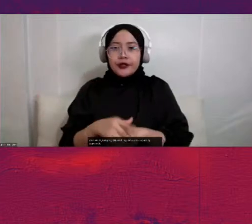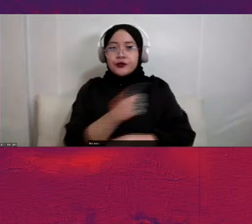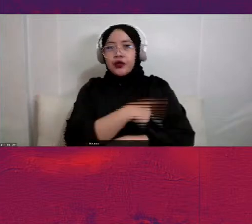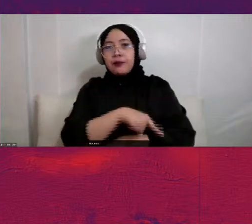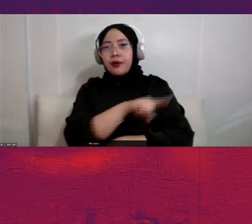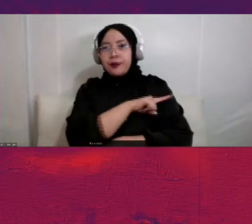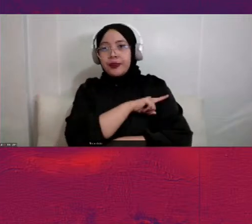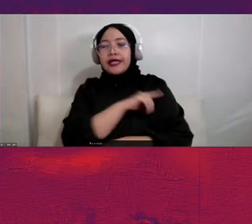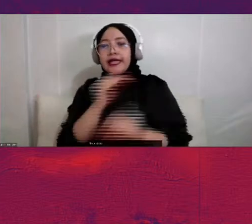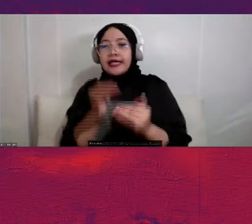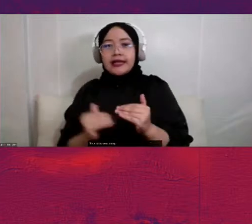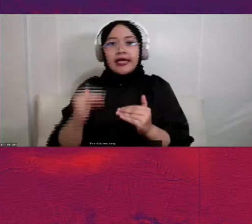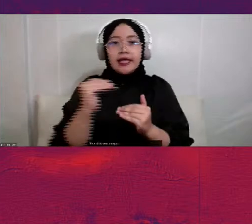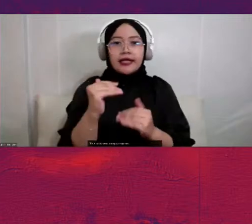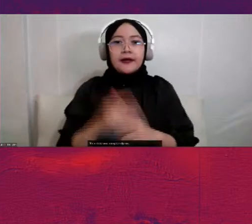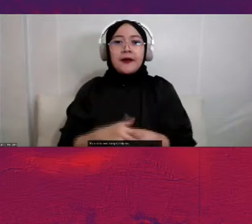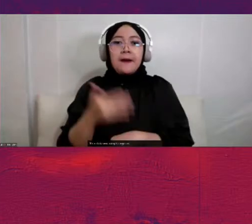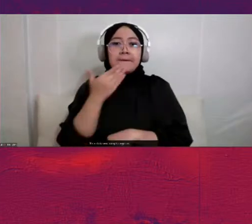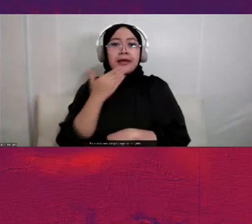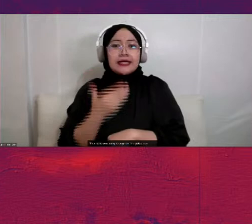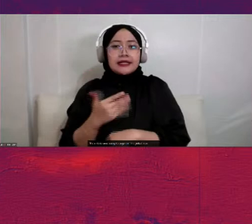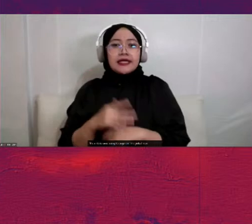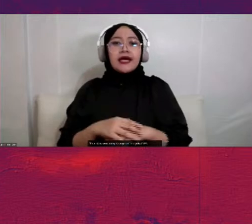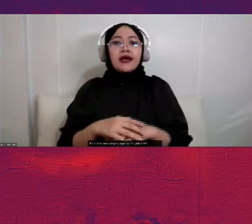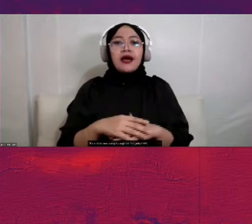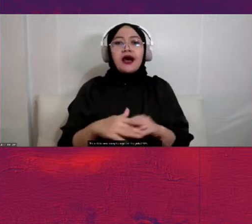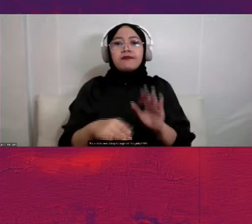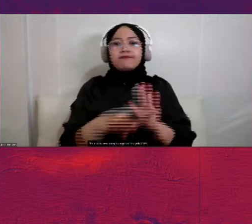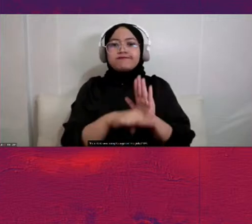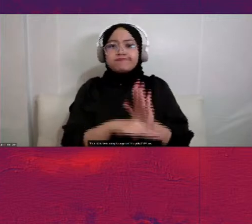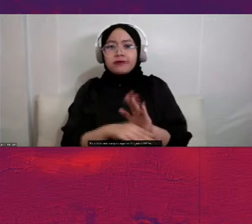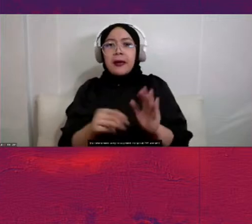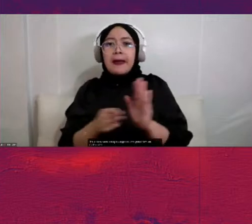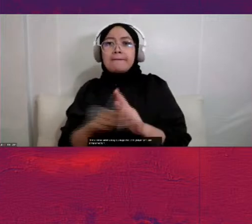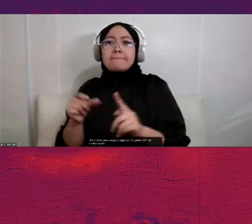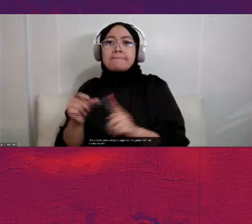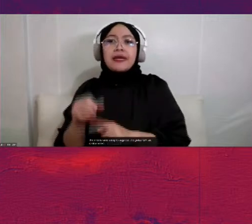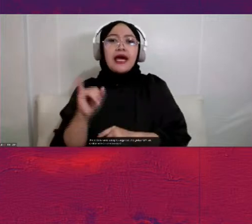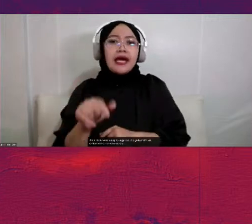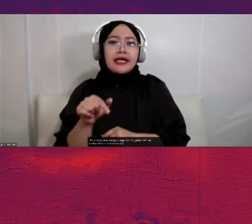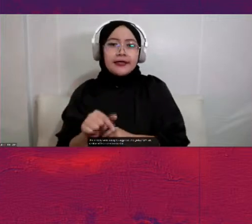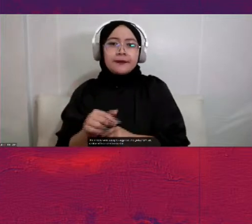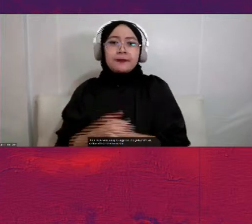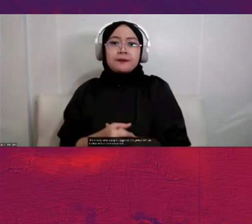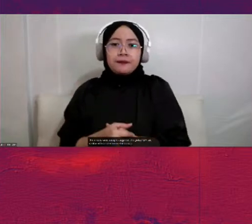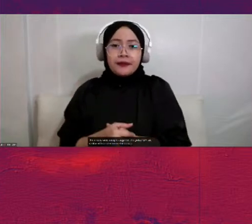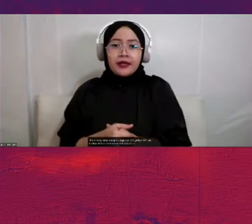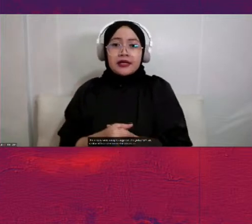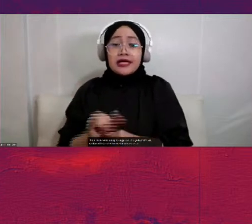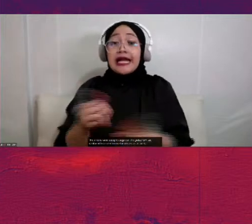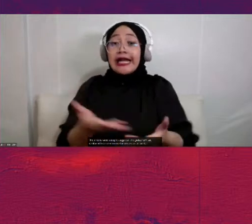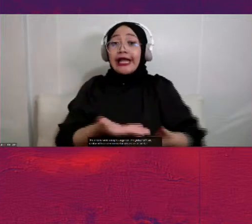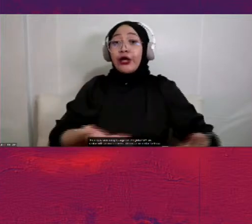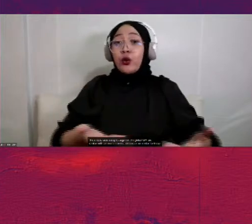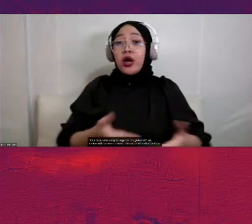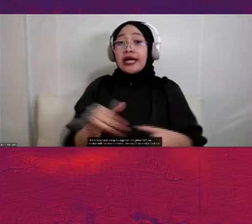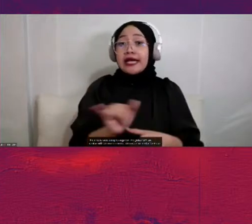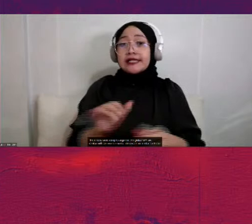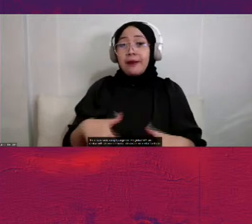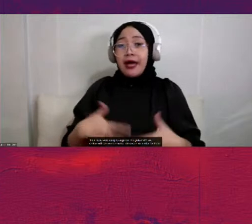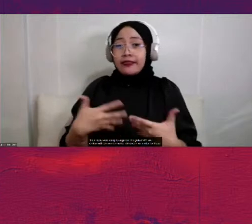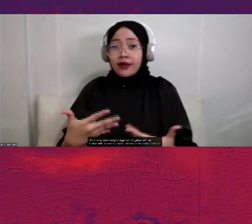The criteria we're using to augment the global NPI are similar, with an environmental dimension, are similar to